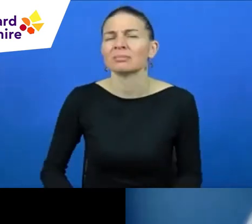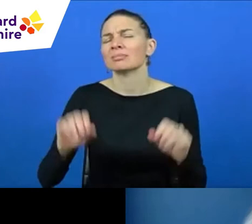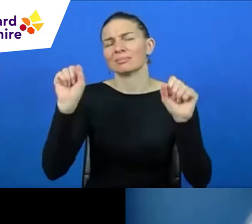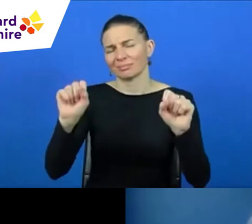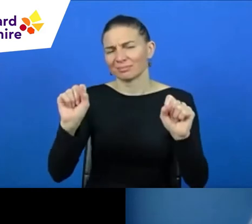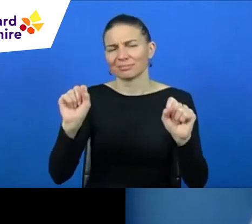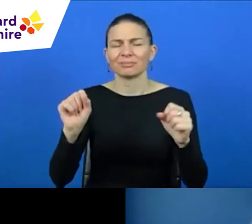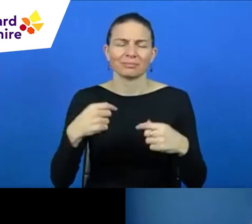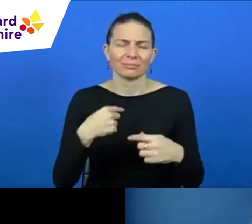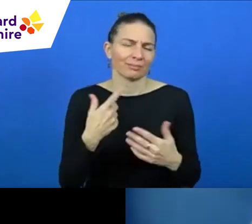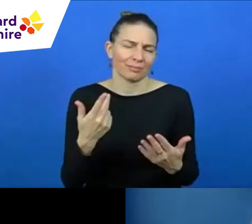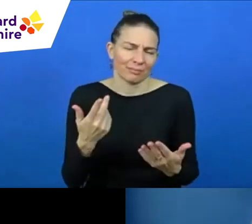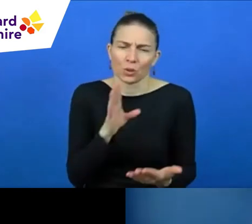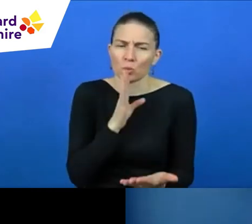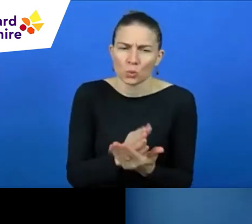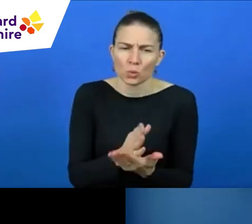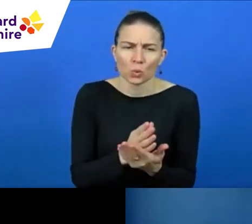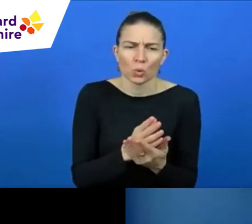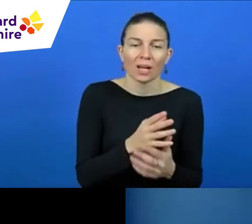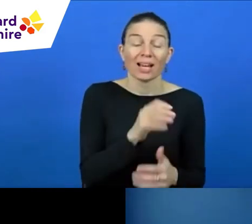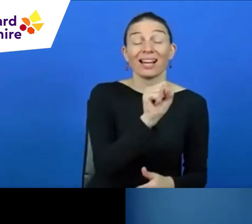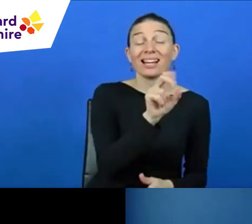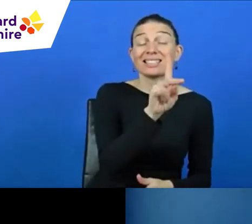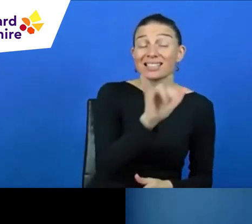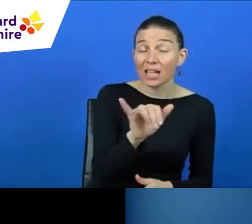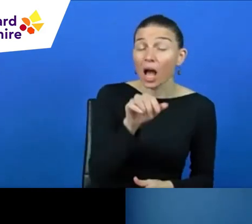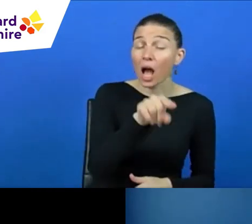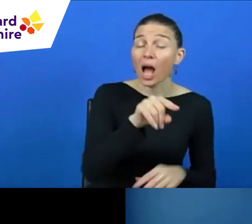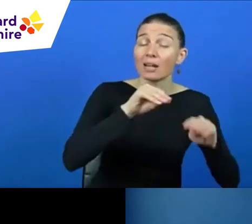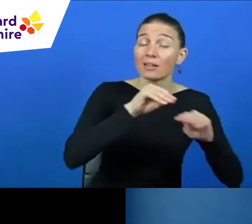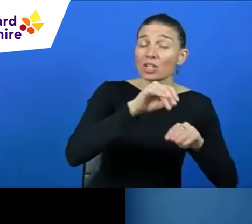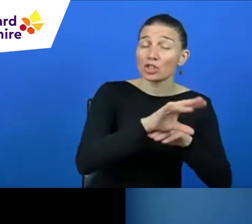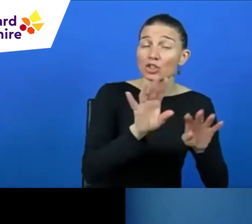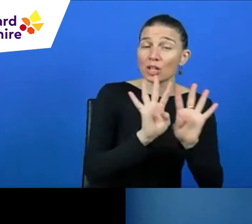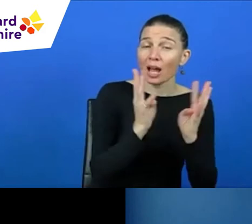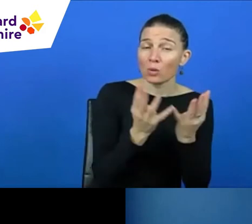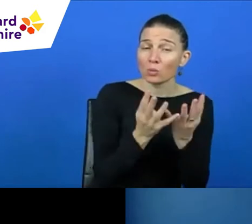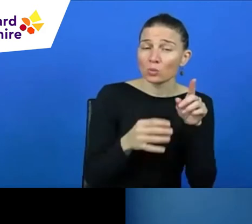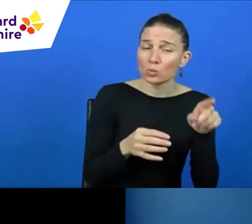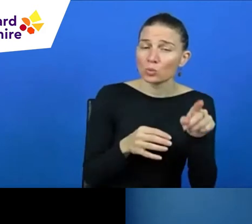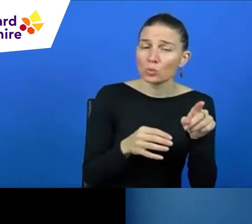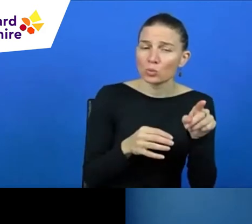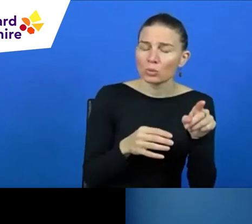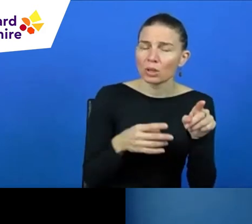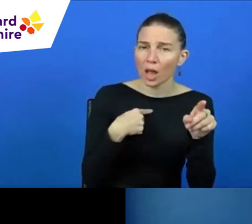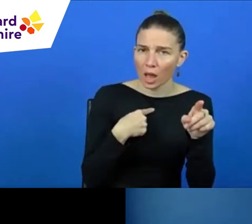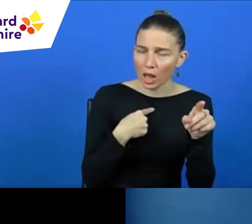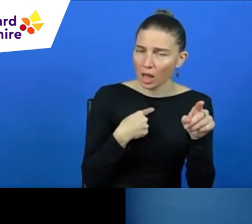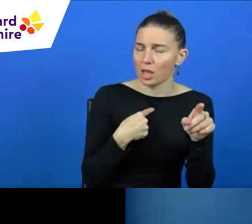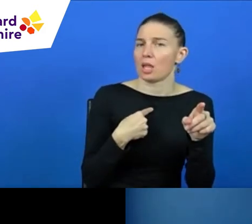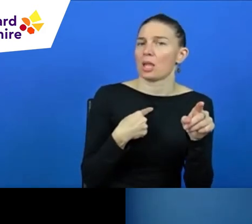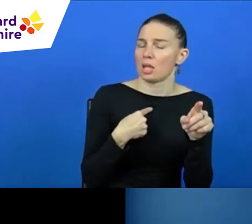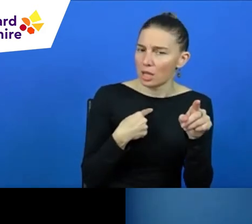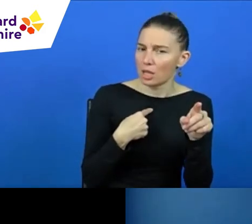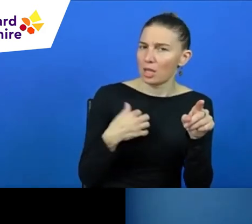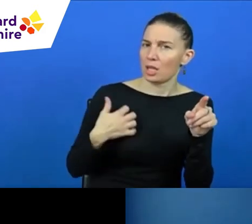the Diversity Advisory Council for Sky. And what I'm really intrigued at by an organization like Sky, who